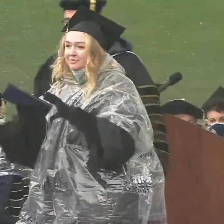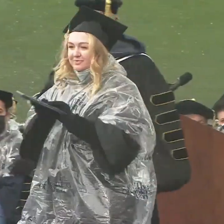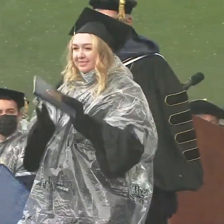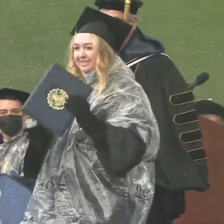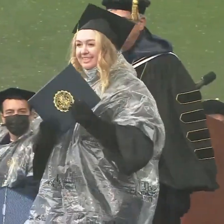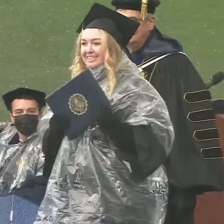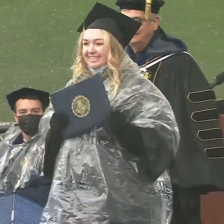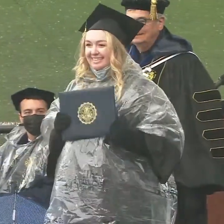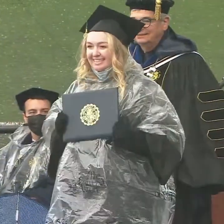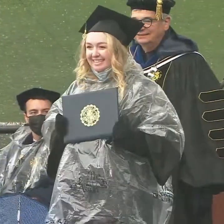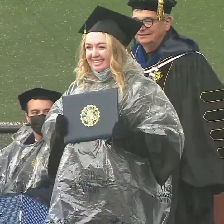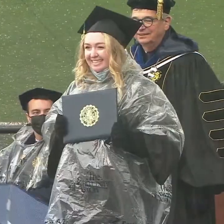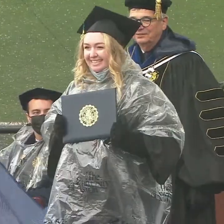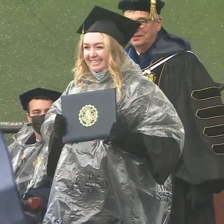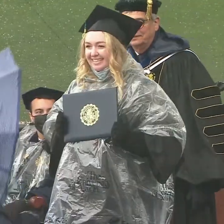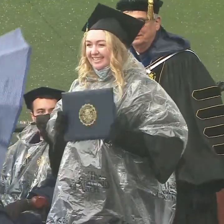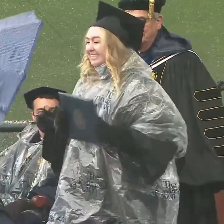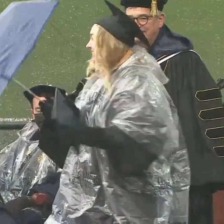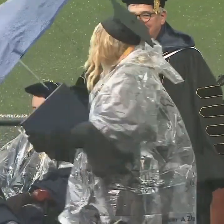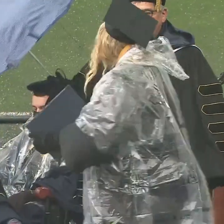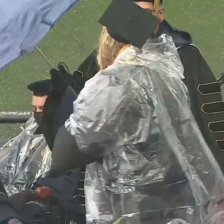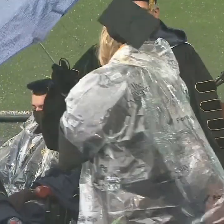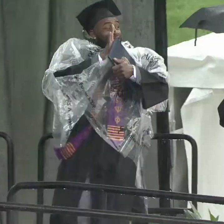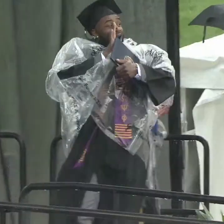Stephen L. Foster.